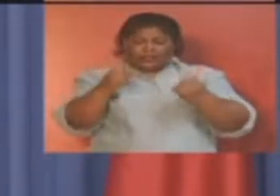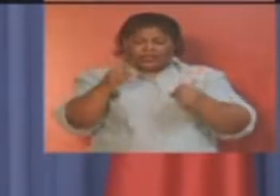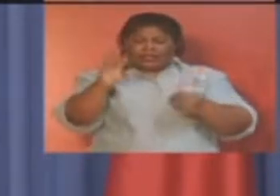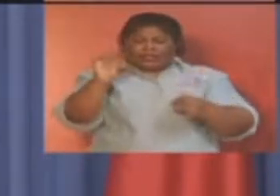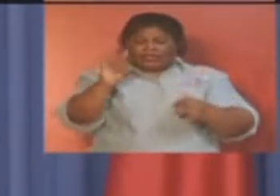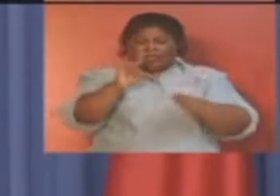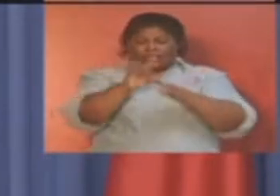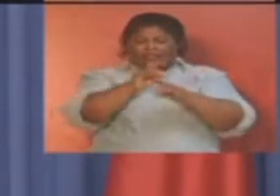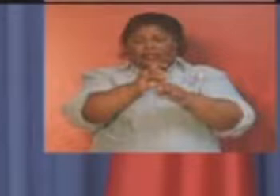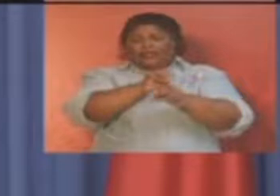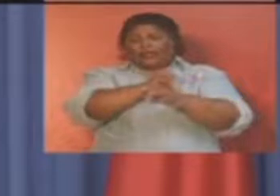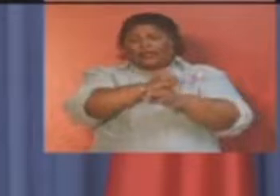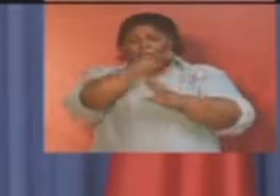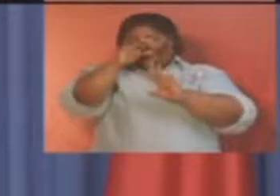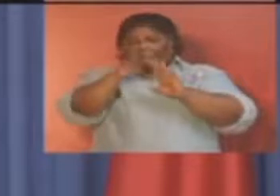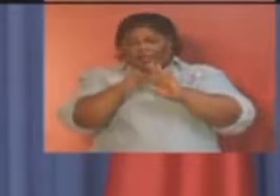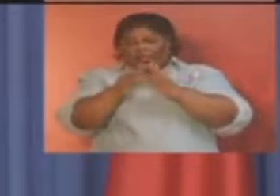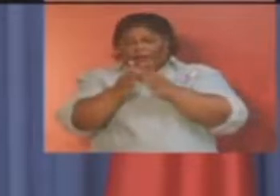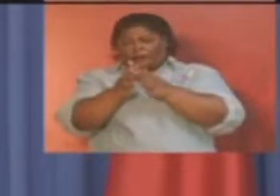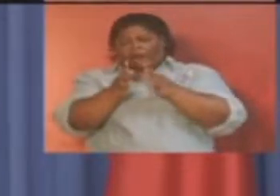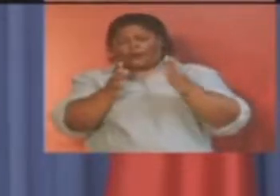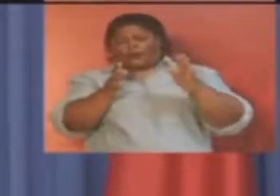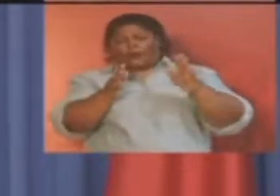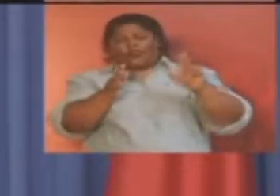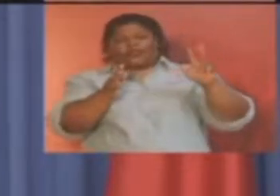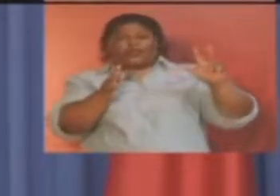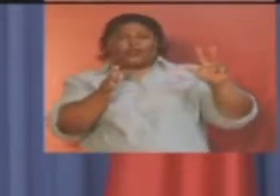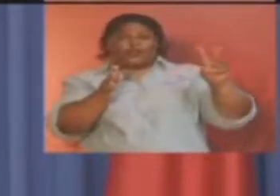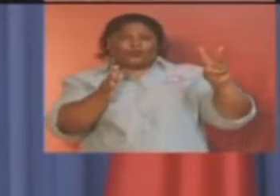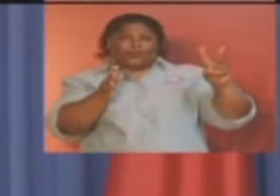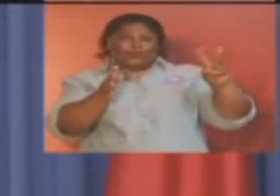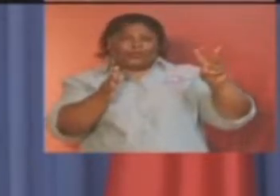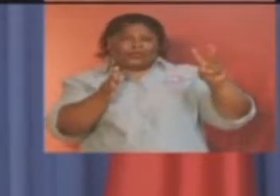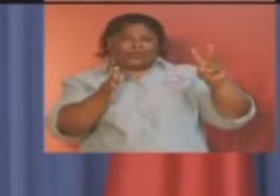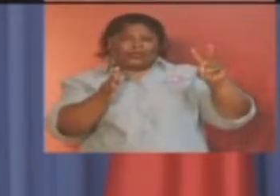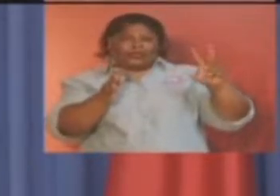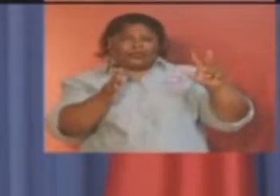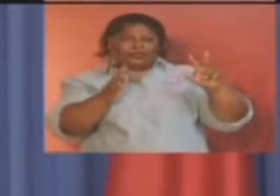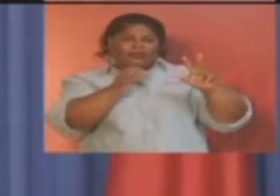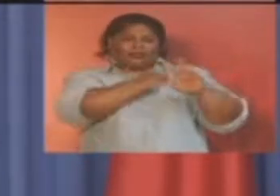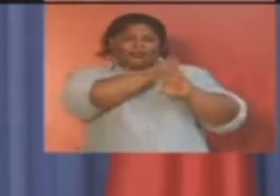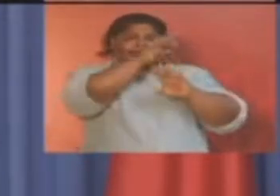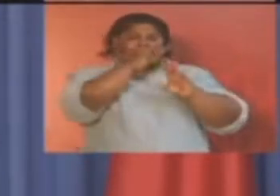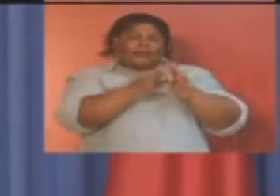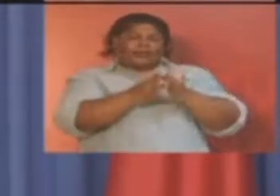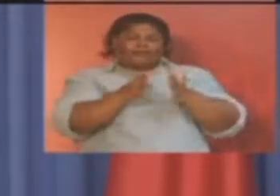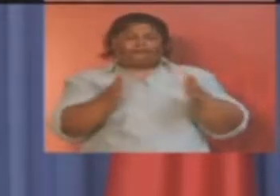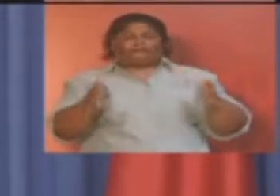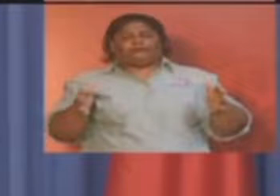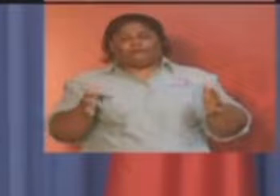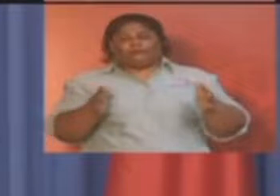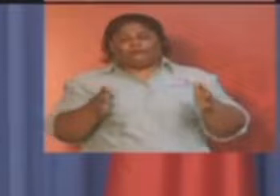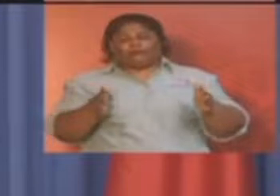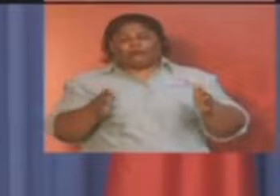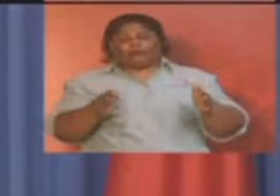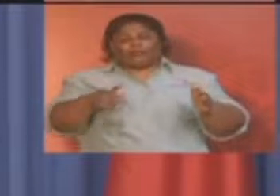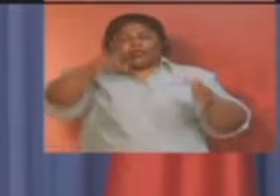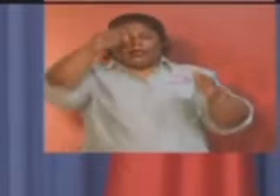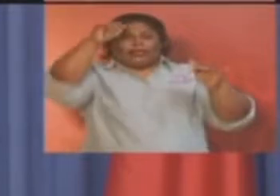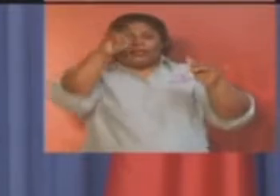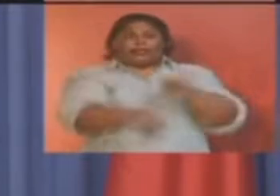the 23rd of May. So we're sticking with the 23rd of May. So work from home, stay at home. Additionally, all